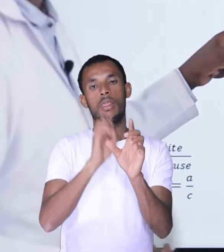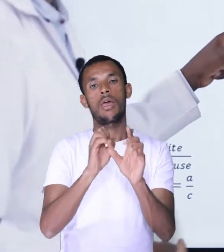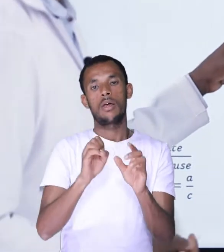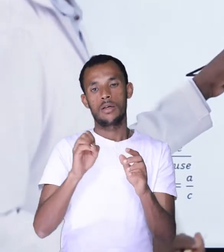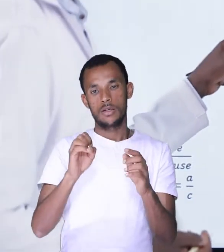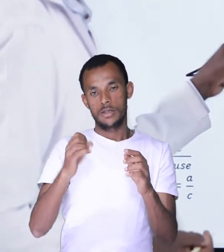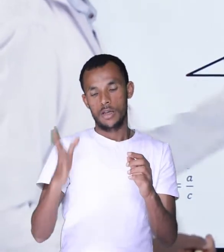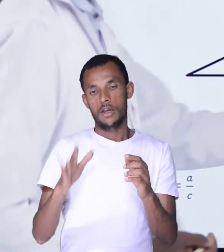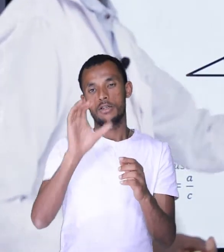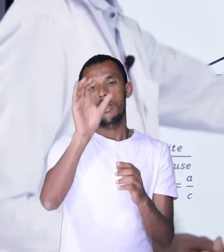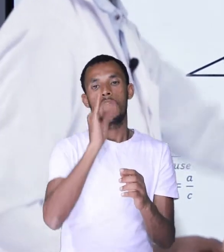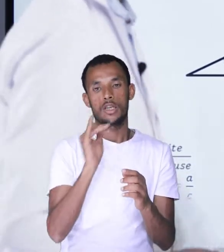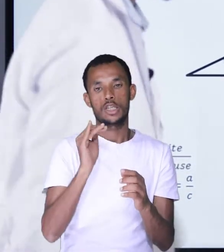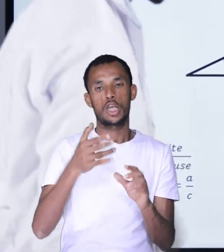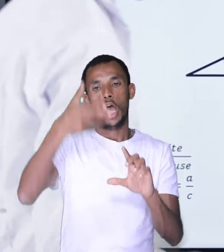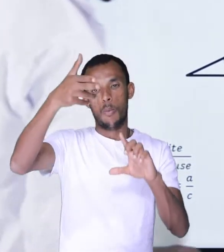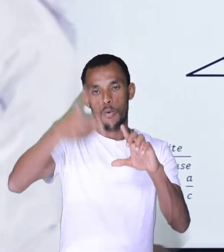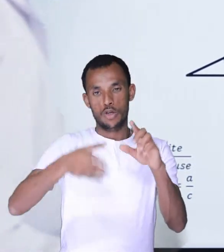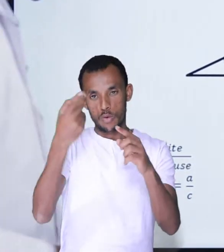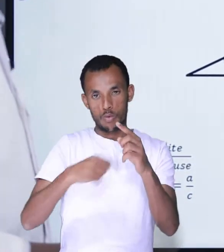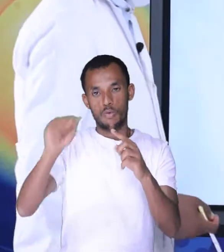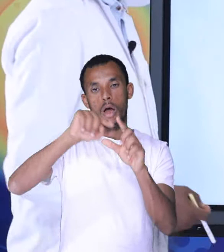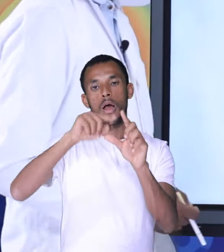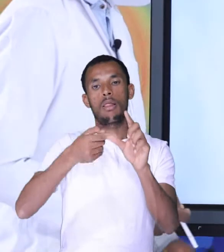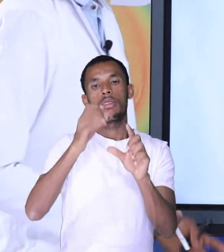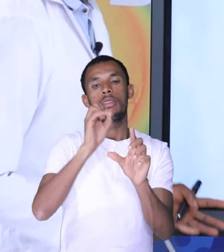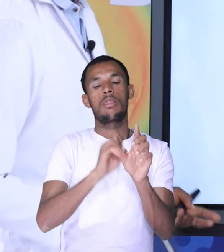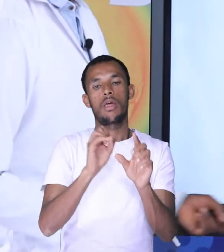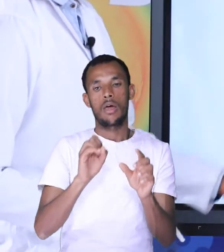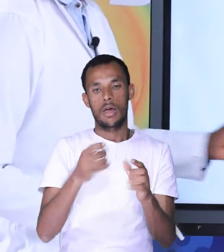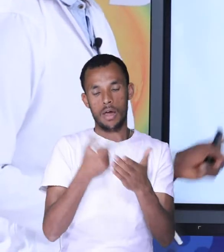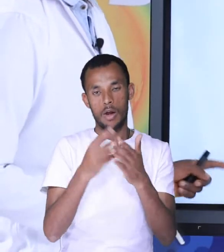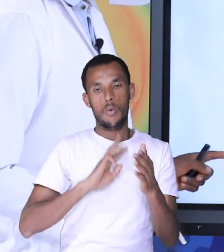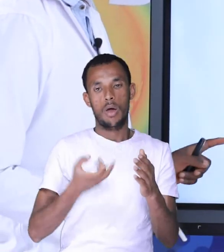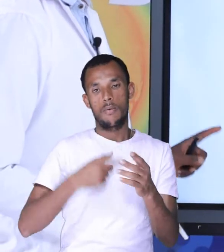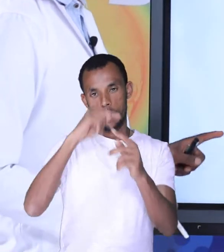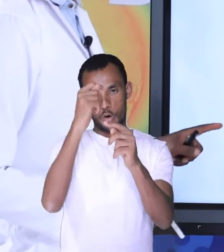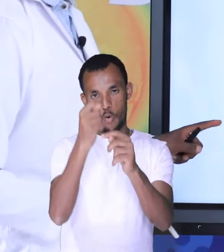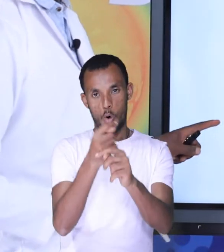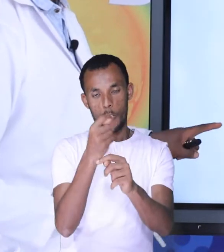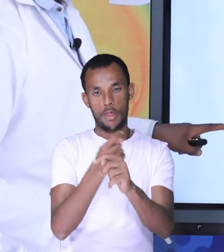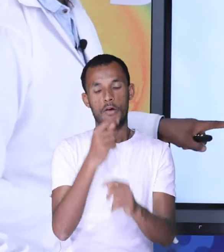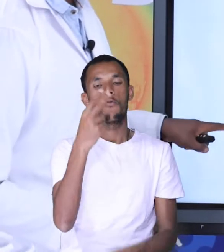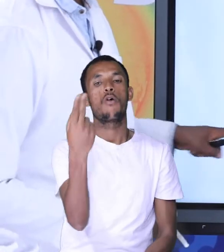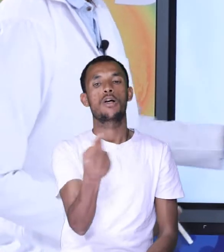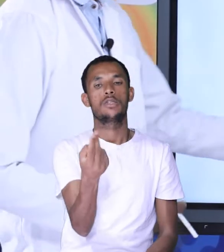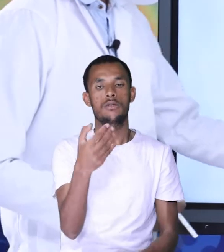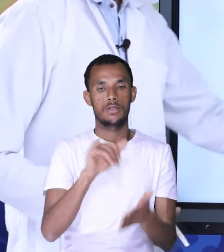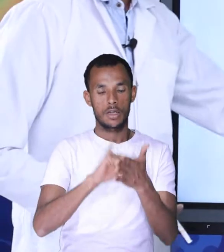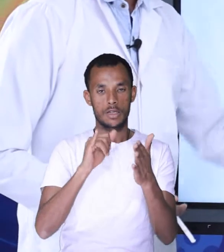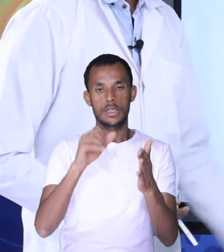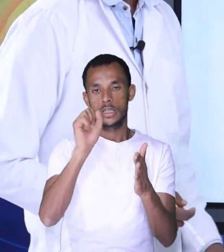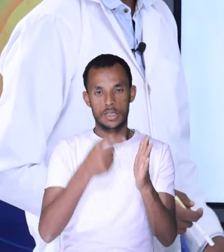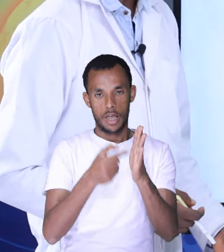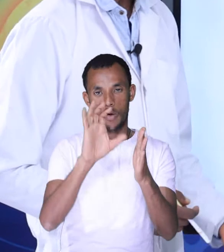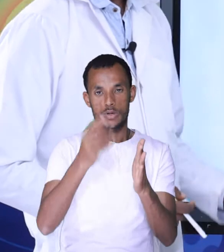side C is hypotenuse to angle theta. So that here we have a trigonometric functions, that is sine,